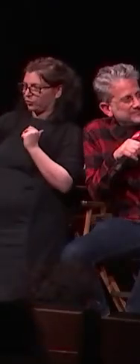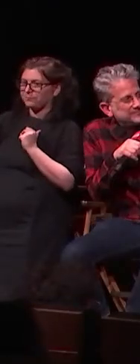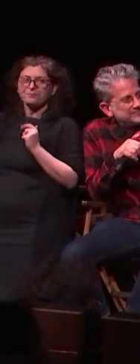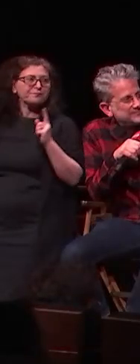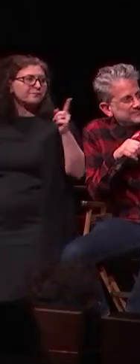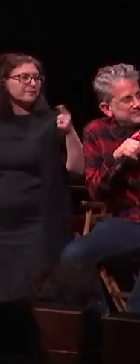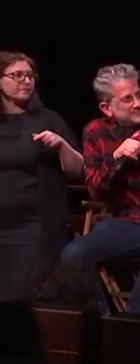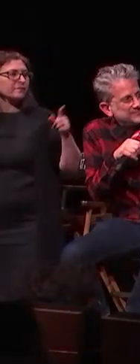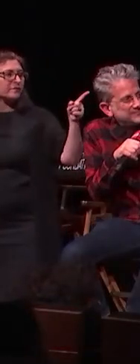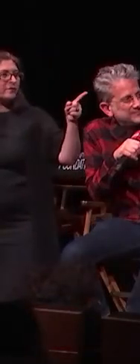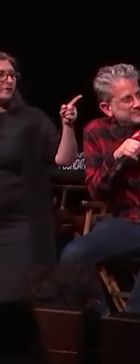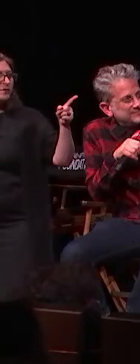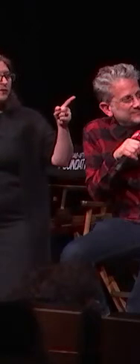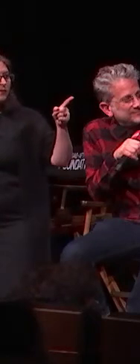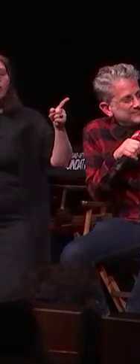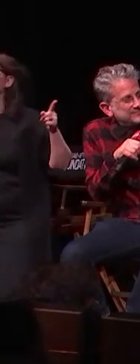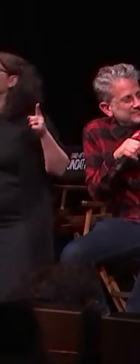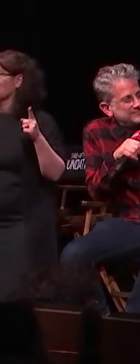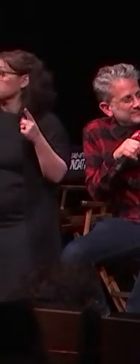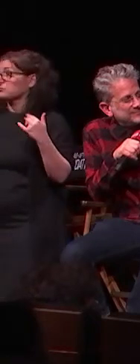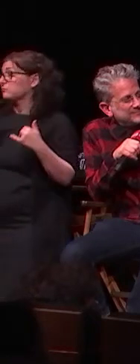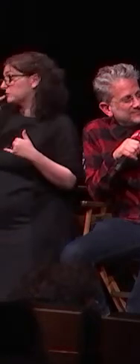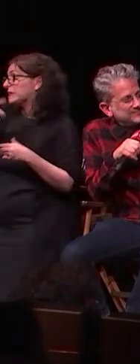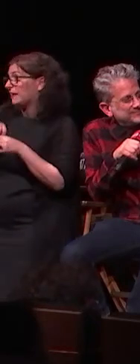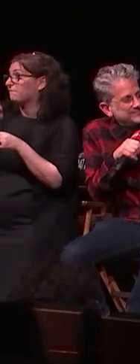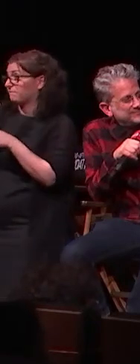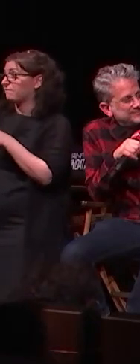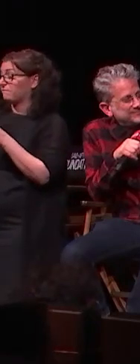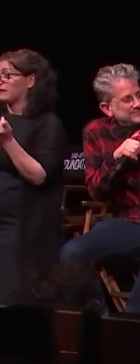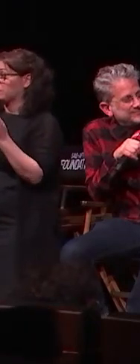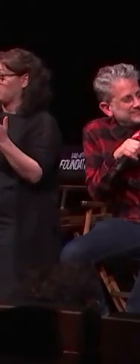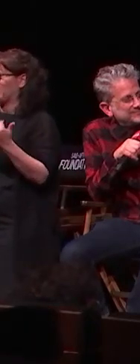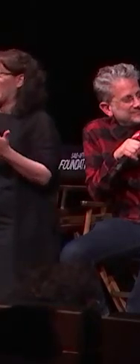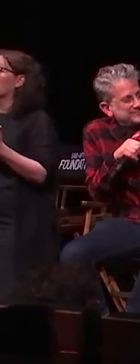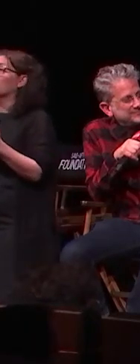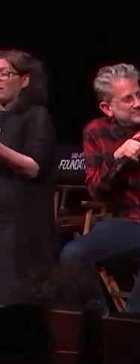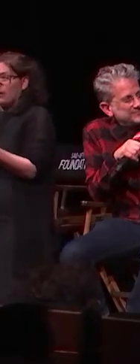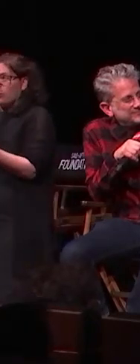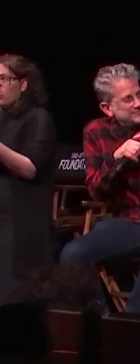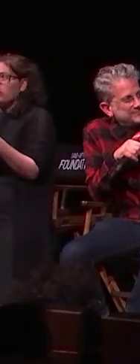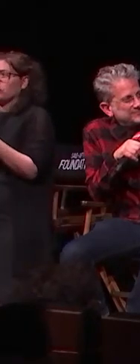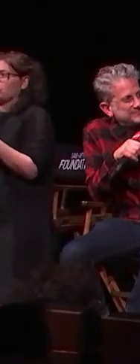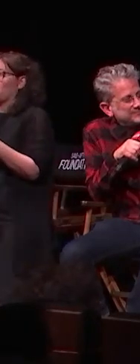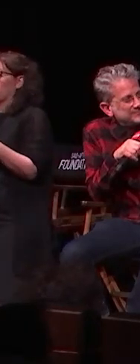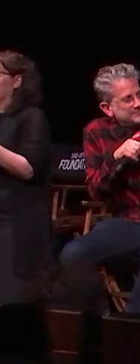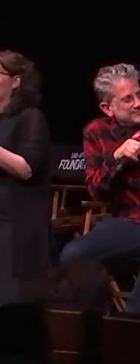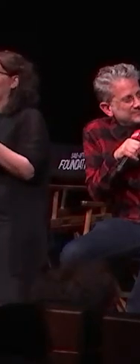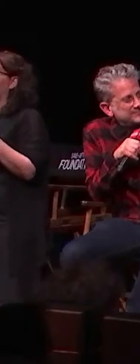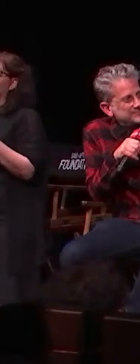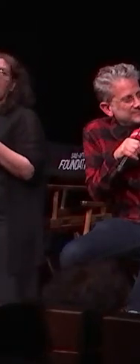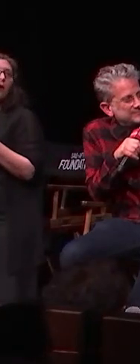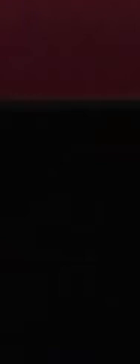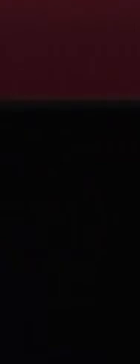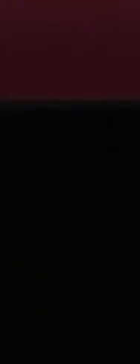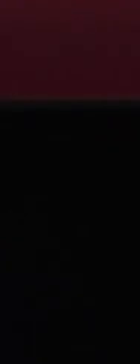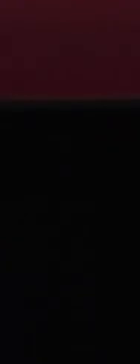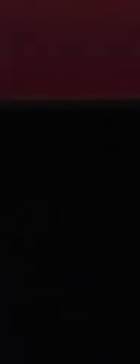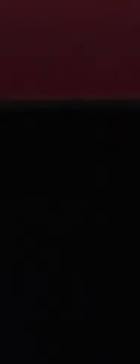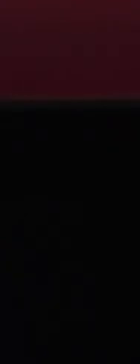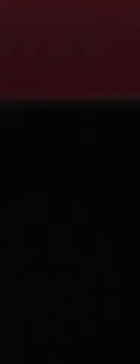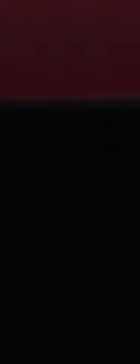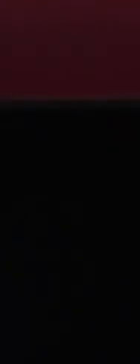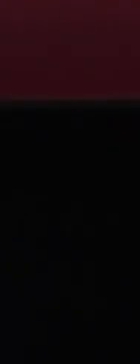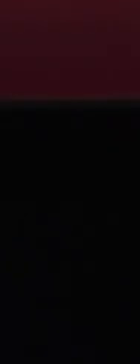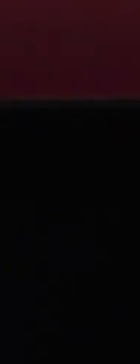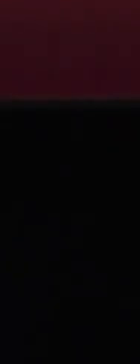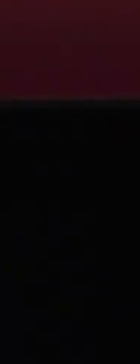As is also running in festivals right now, and I am currently writing a short about Christian extremist